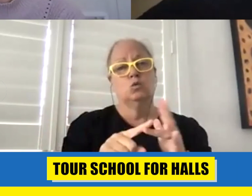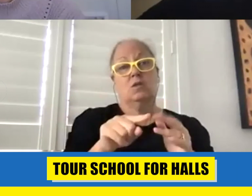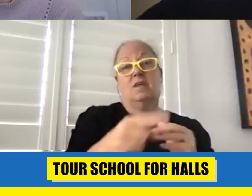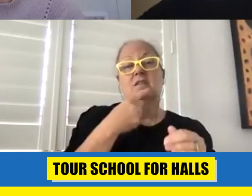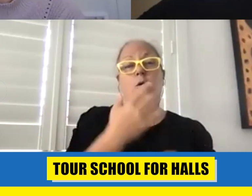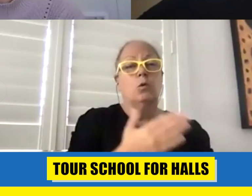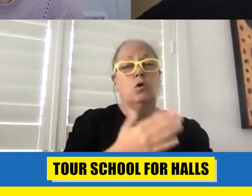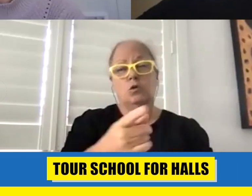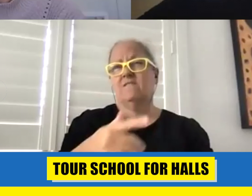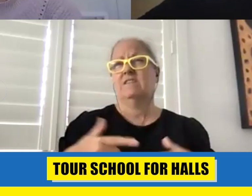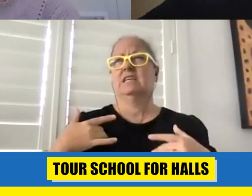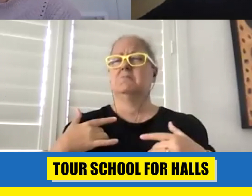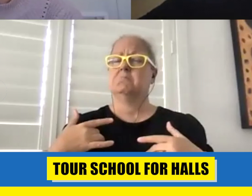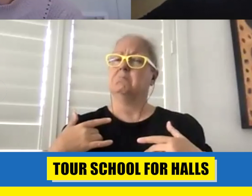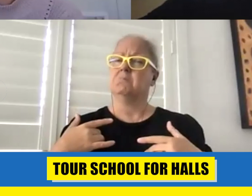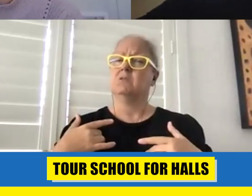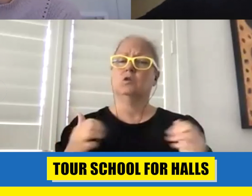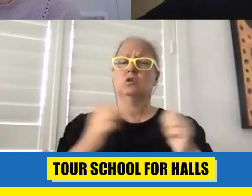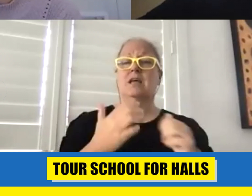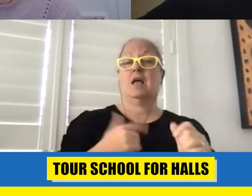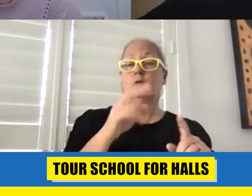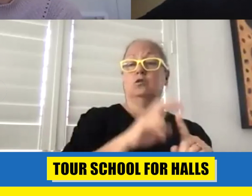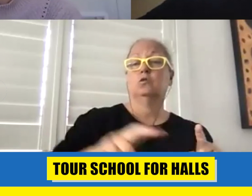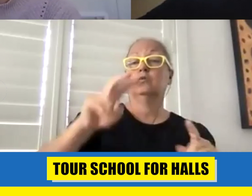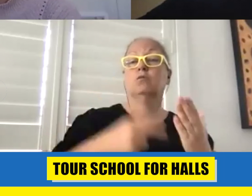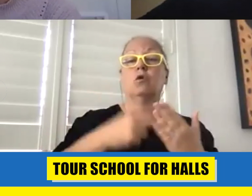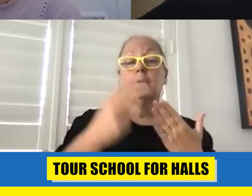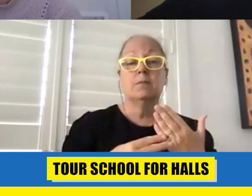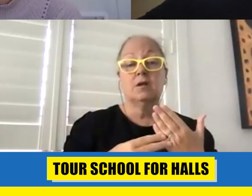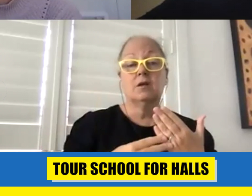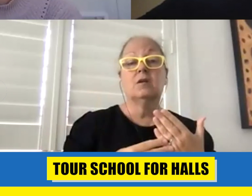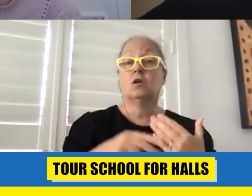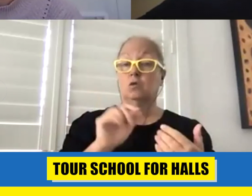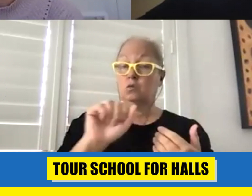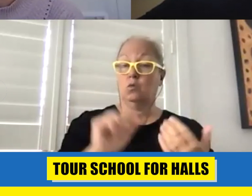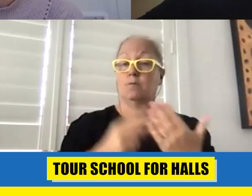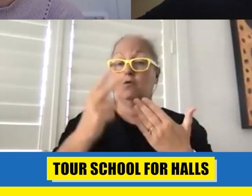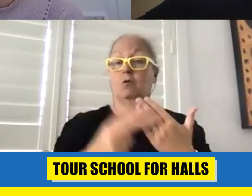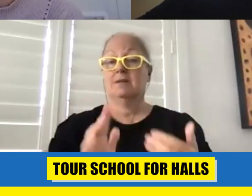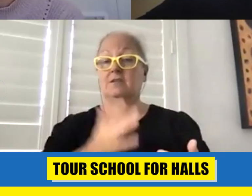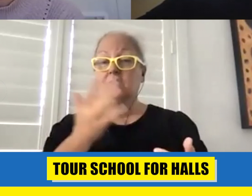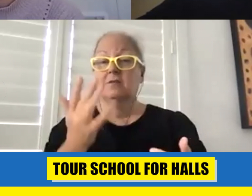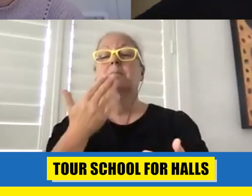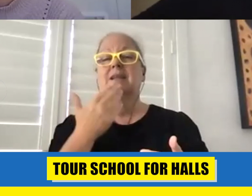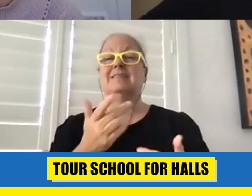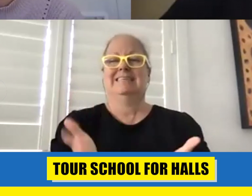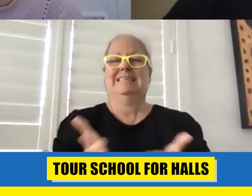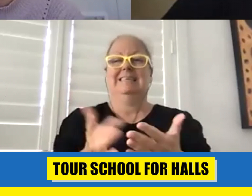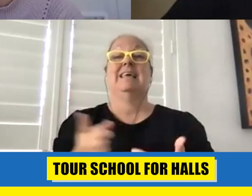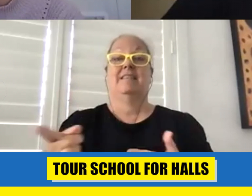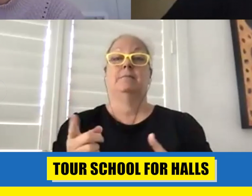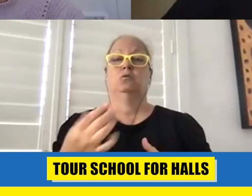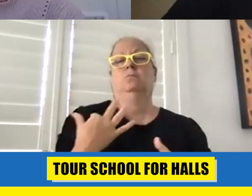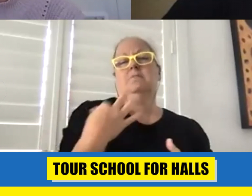suit our touring program and your programming interests, please encourage them to submit an application to the